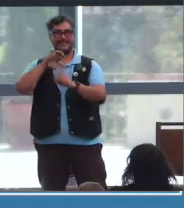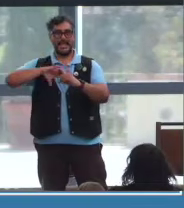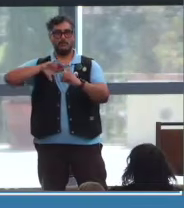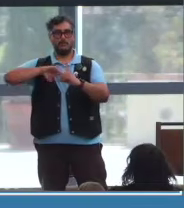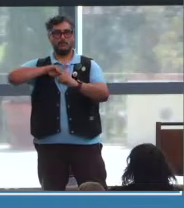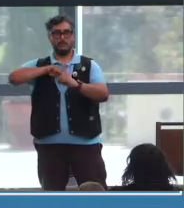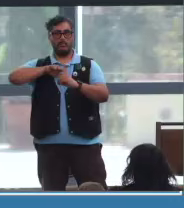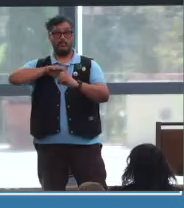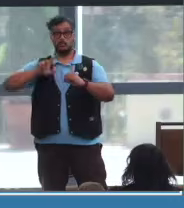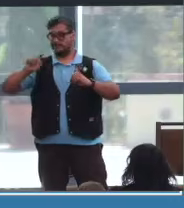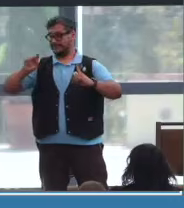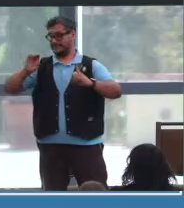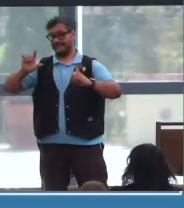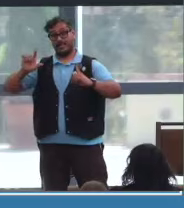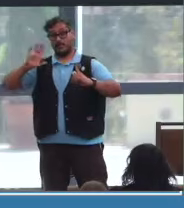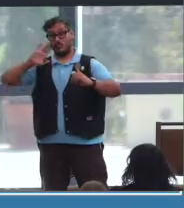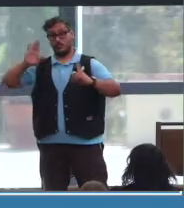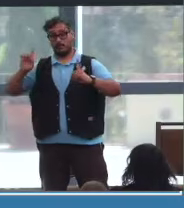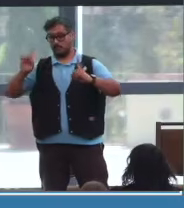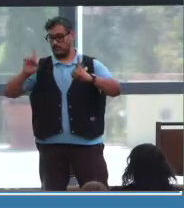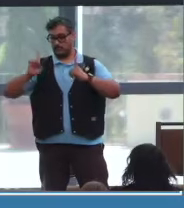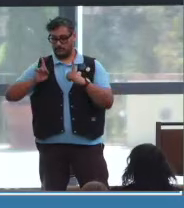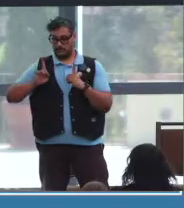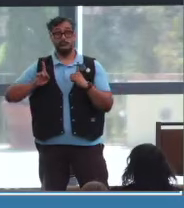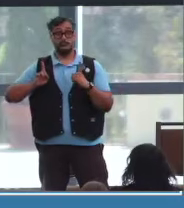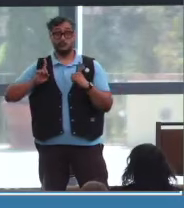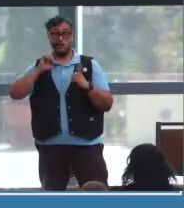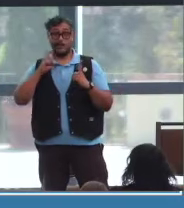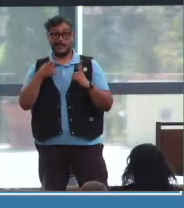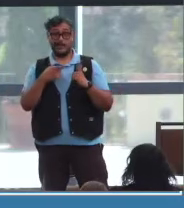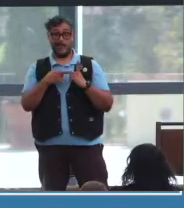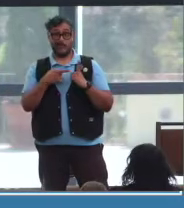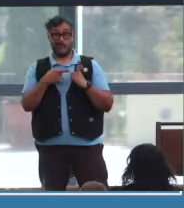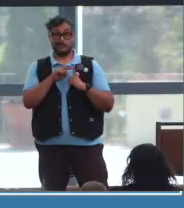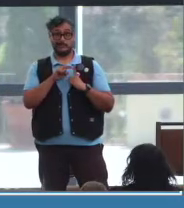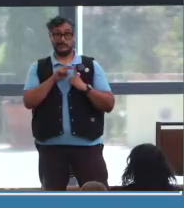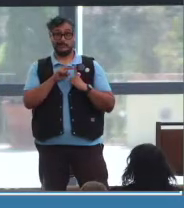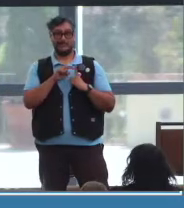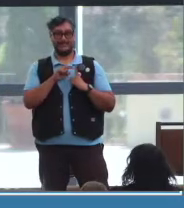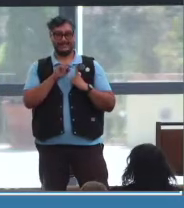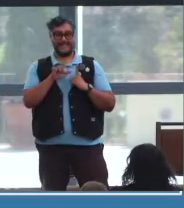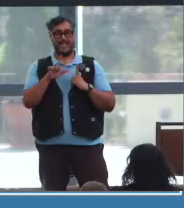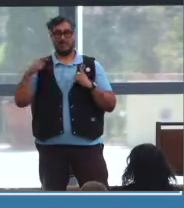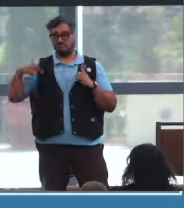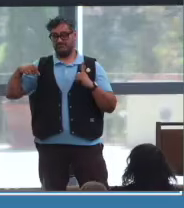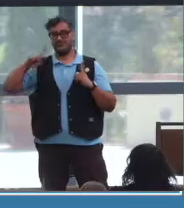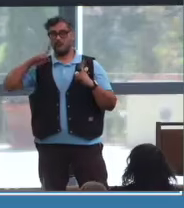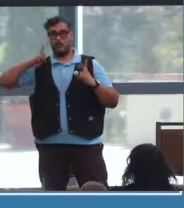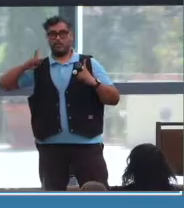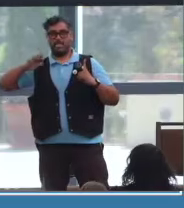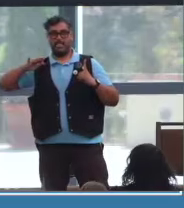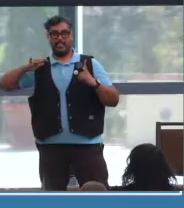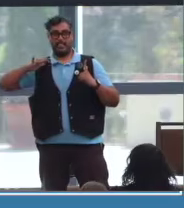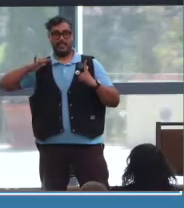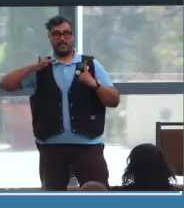cell synapses with a target cell. Once it recognizes that, it secretes these chemicals that